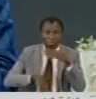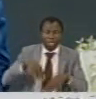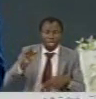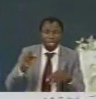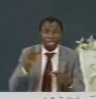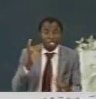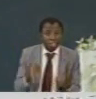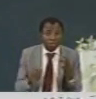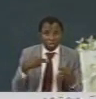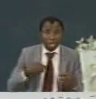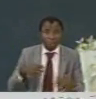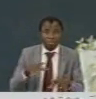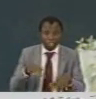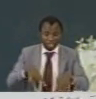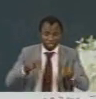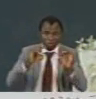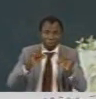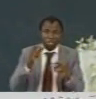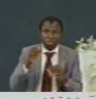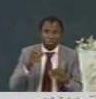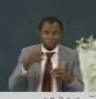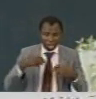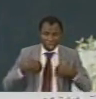discovered, you have received,